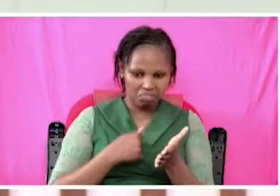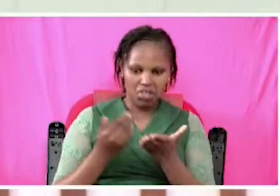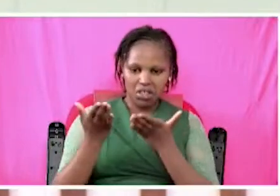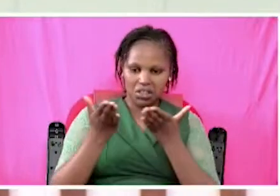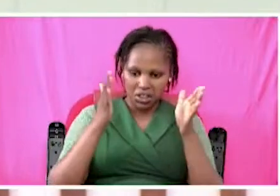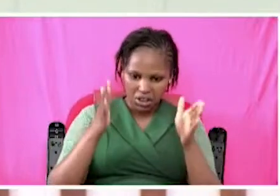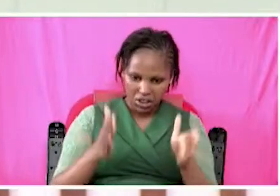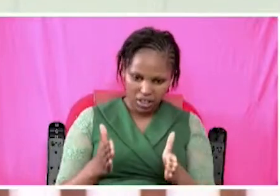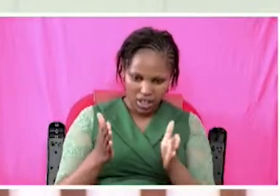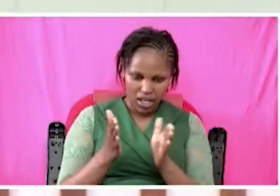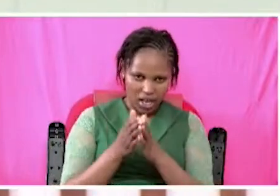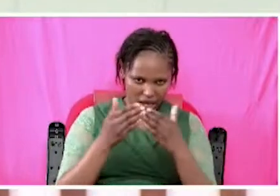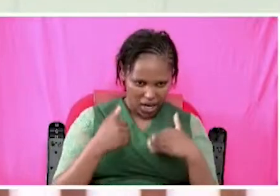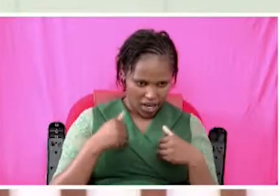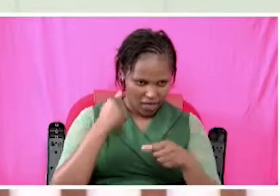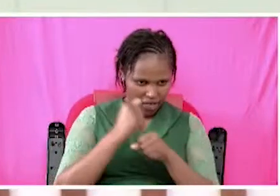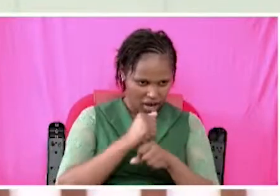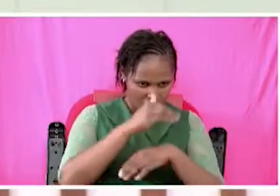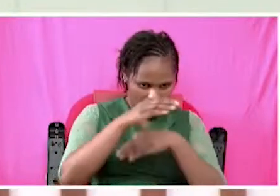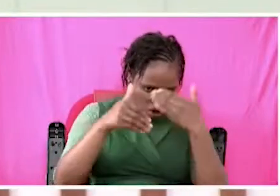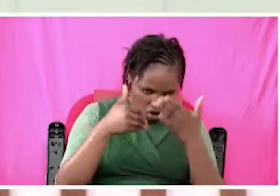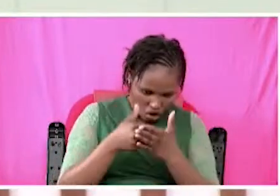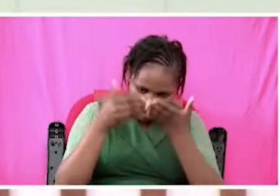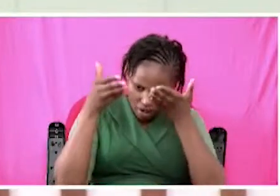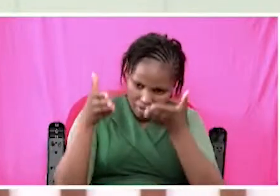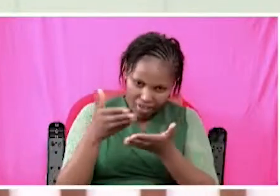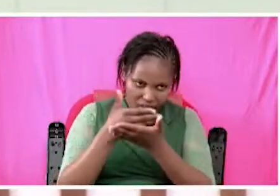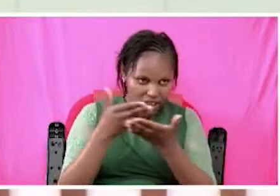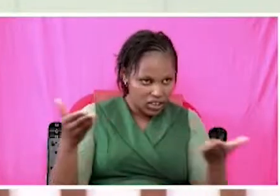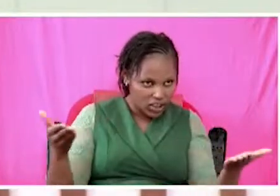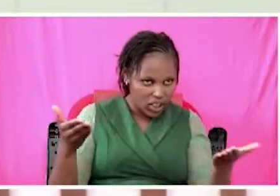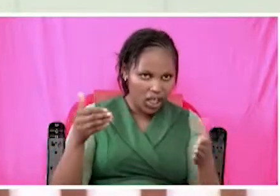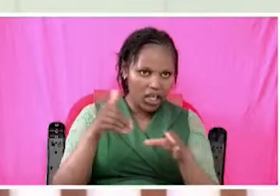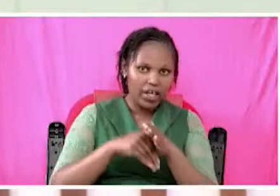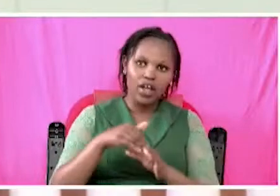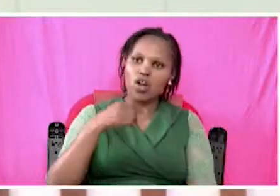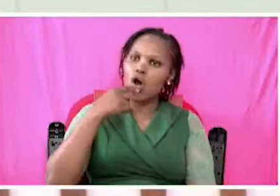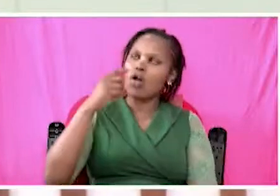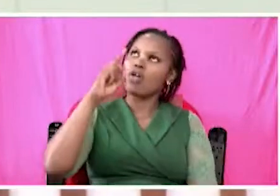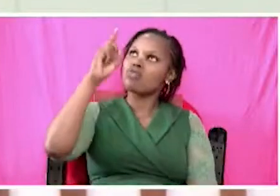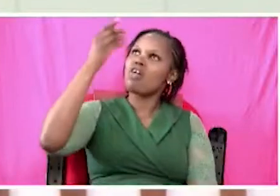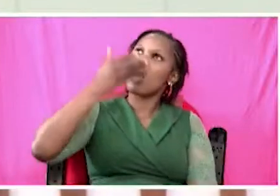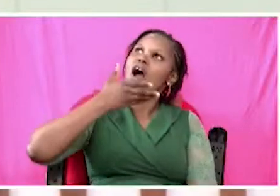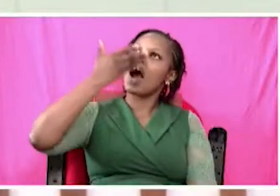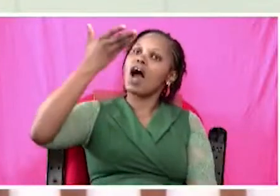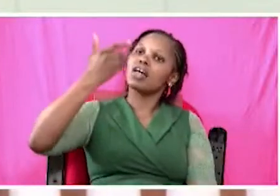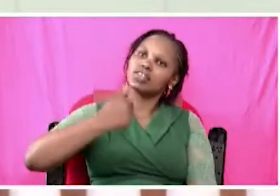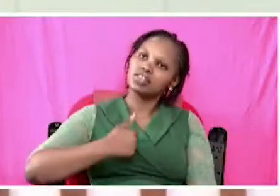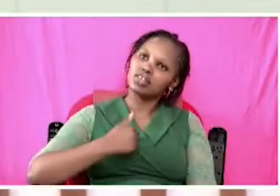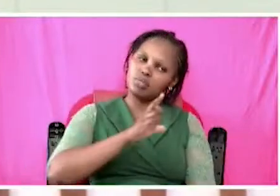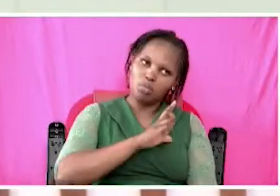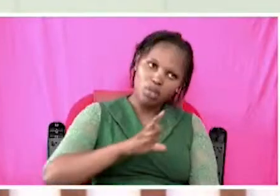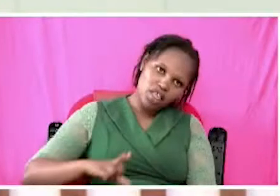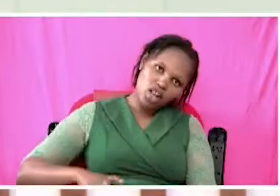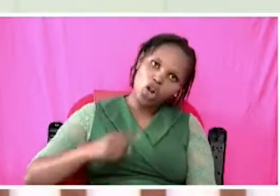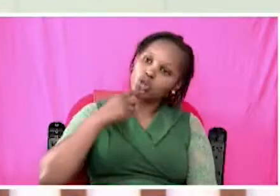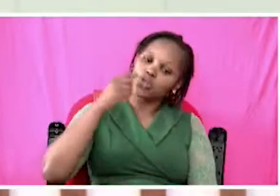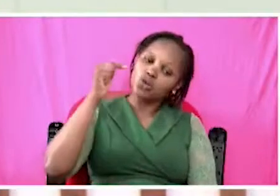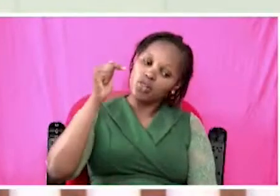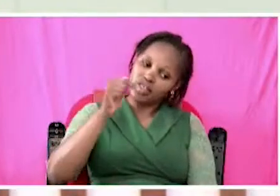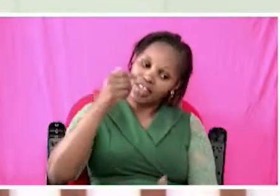and have done all these things at your command. Answer me, Lord, answer me, so these people will